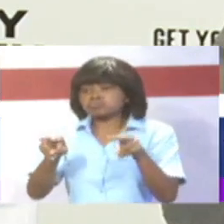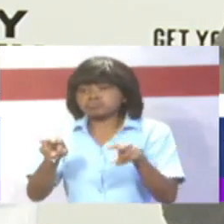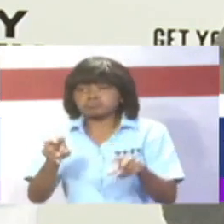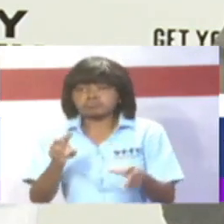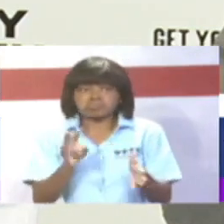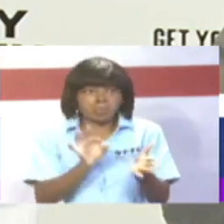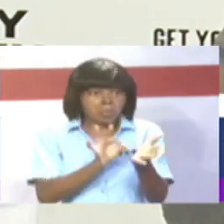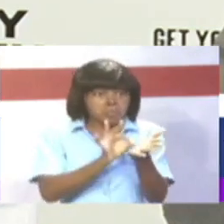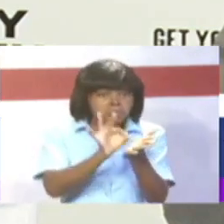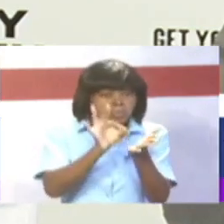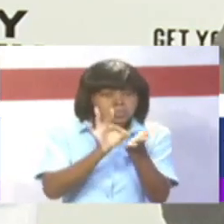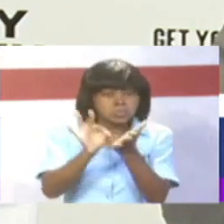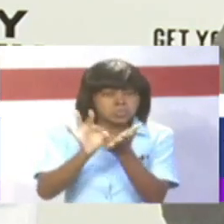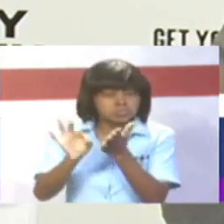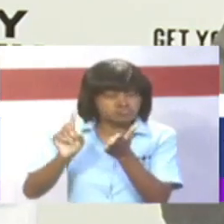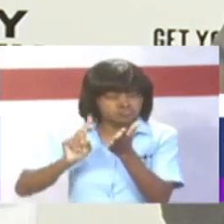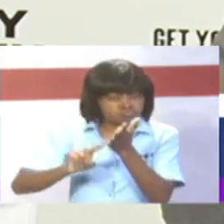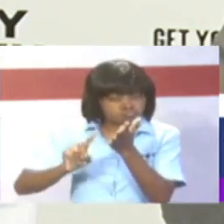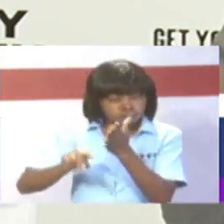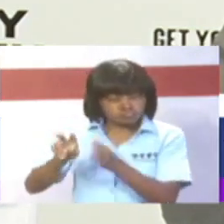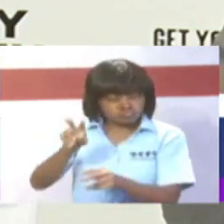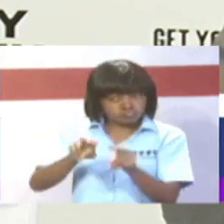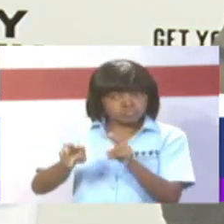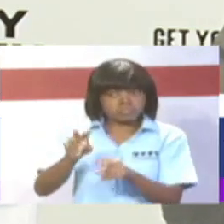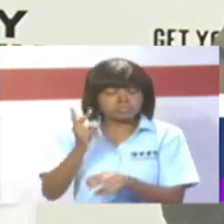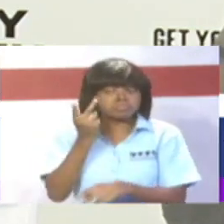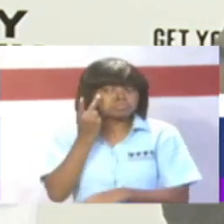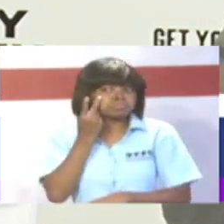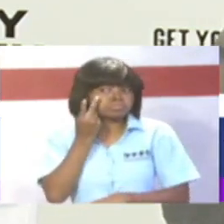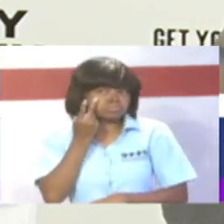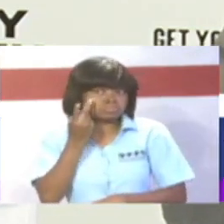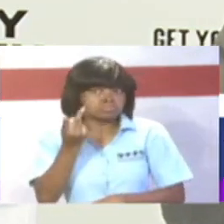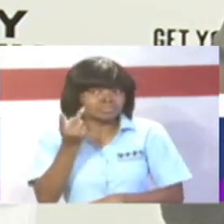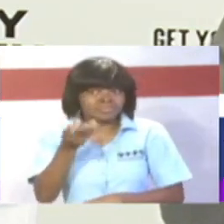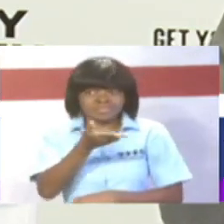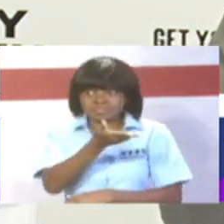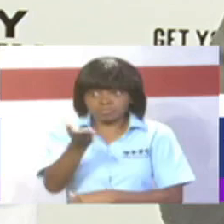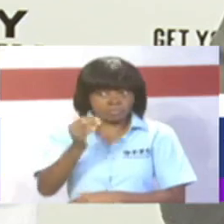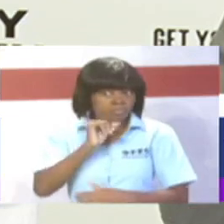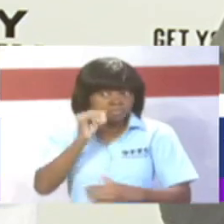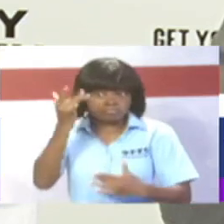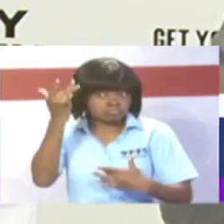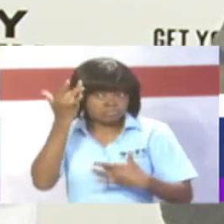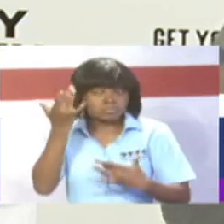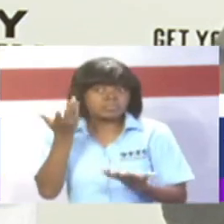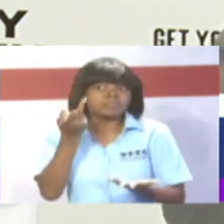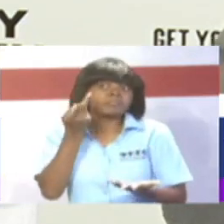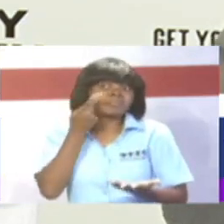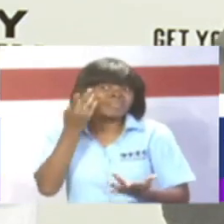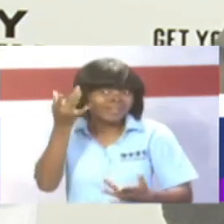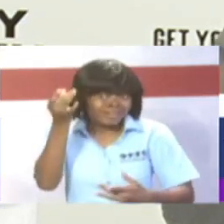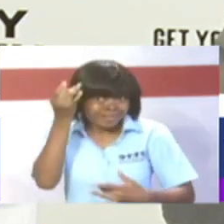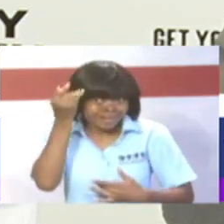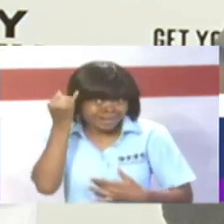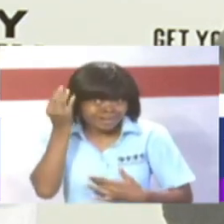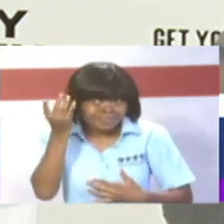a measure of ensuring that people aren't ill, that if they are, they're referred appropriately, but they're not